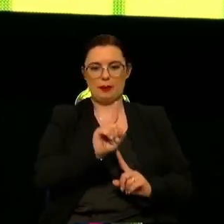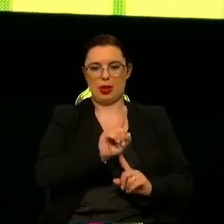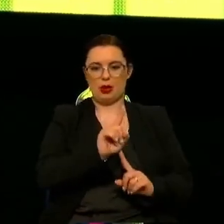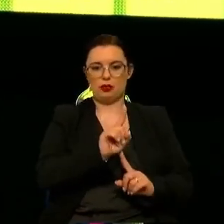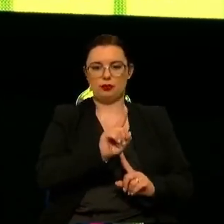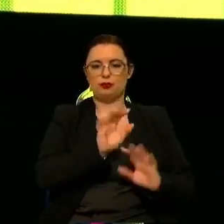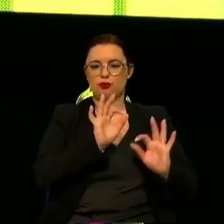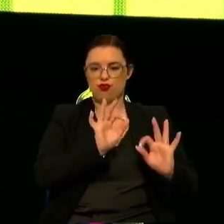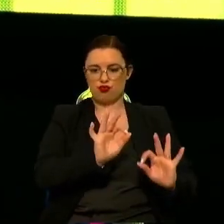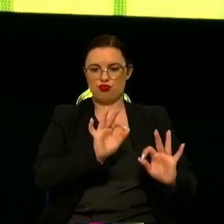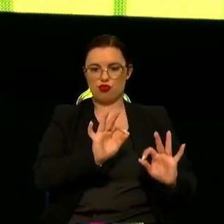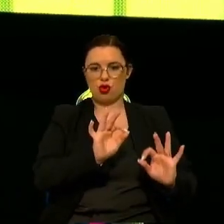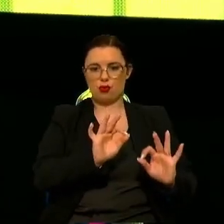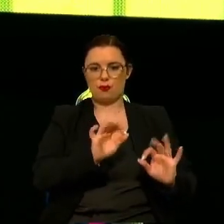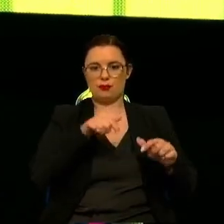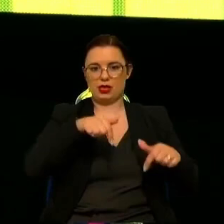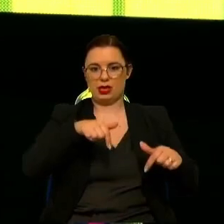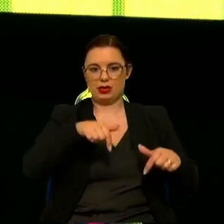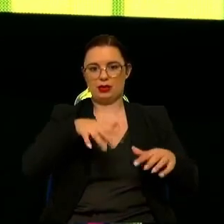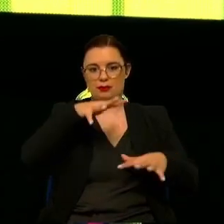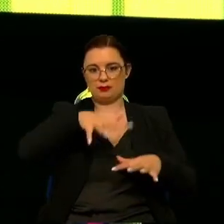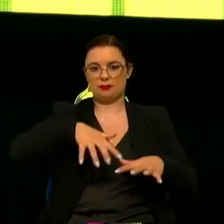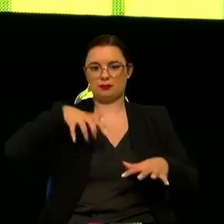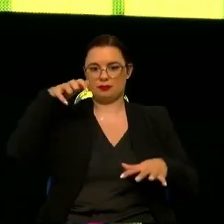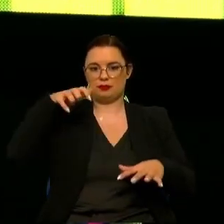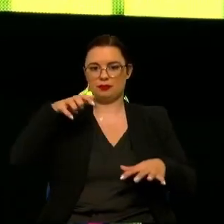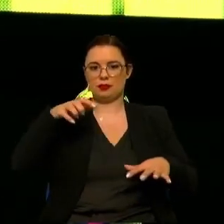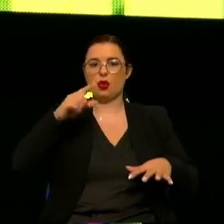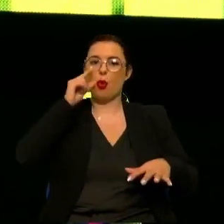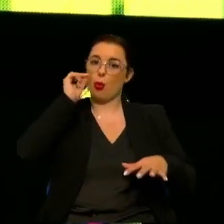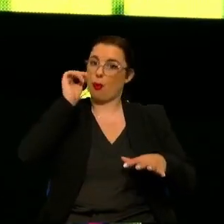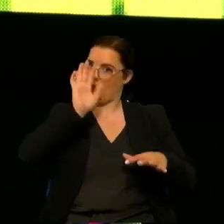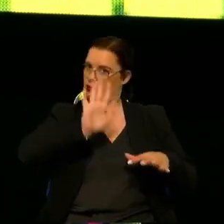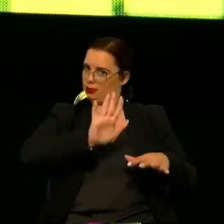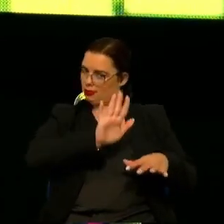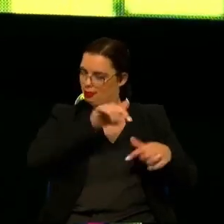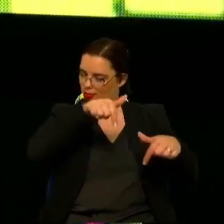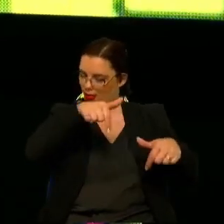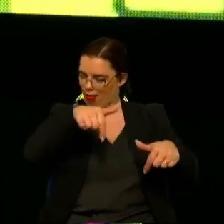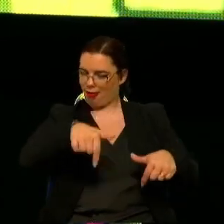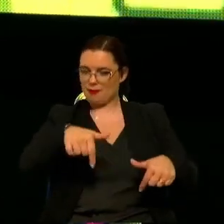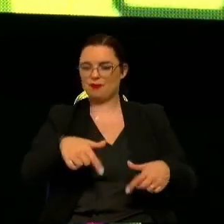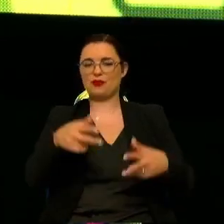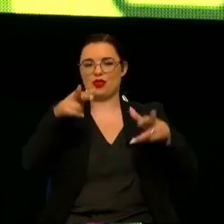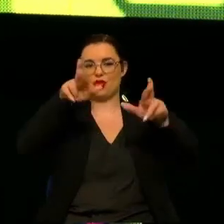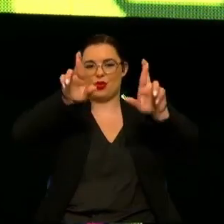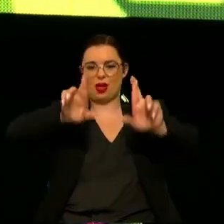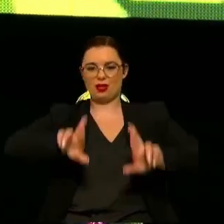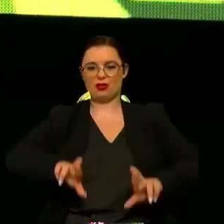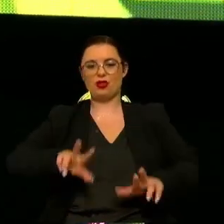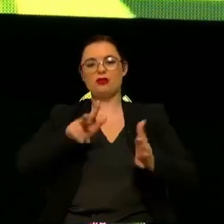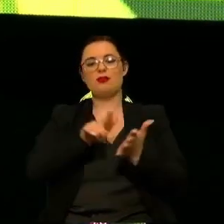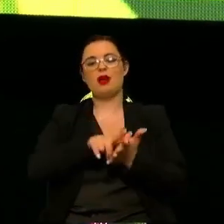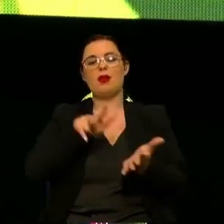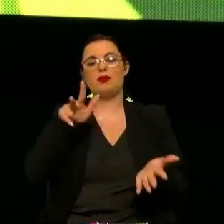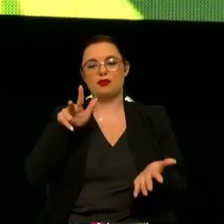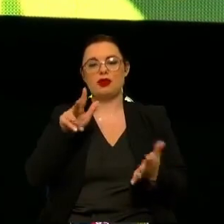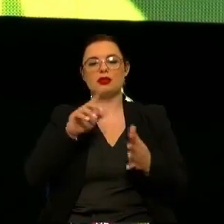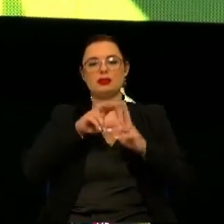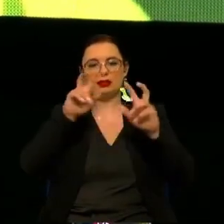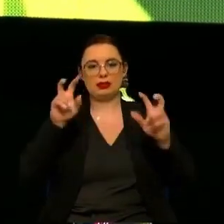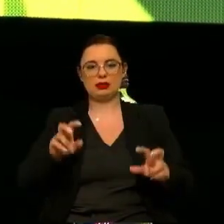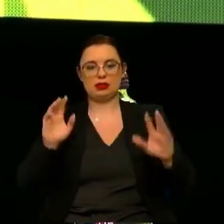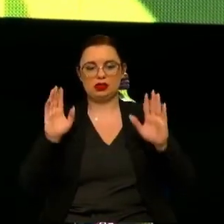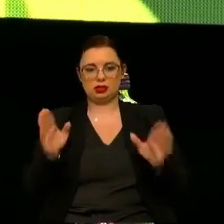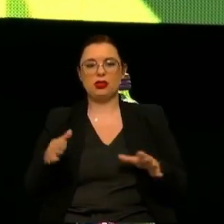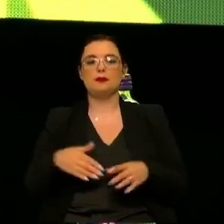aspects is like a family. The first device is ready. The father of that device, of the algorithm